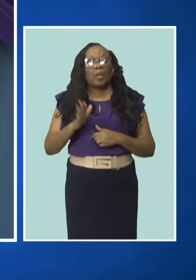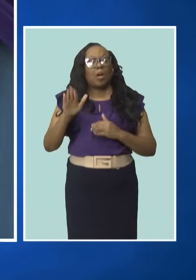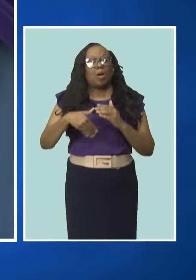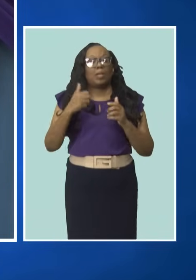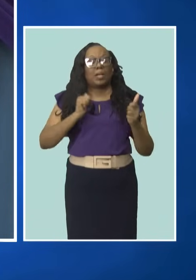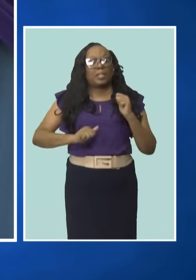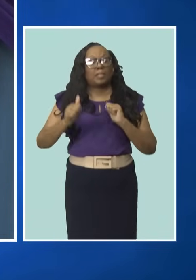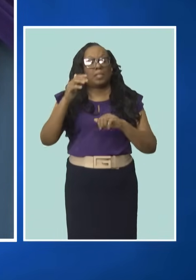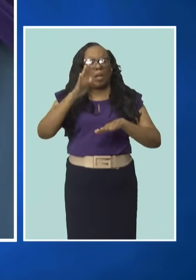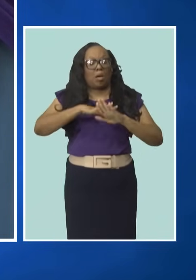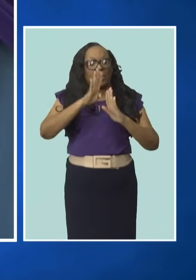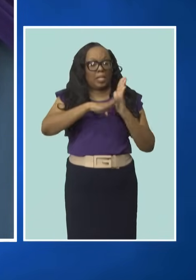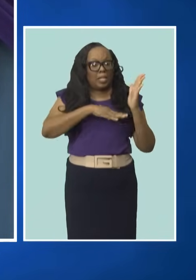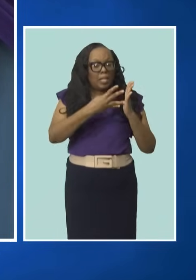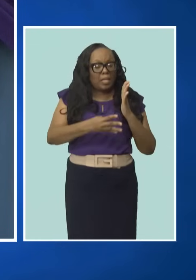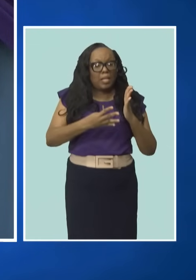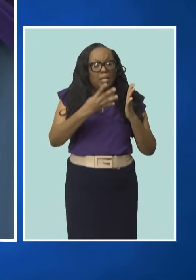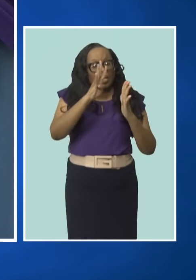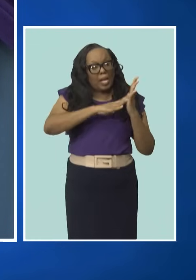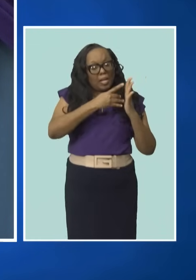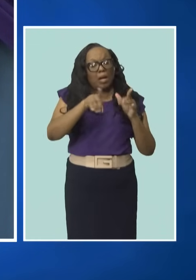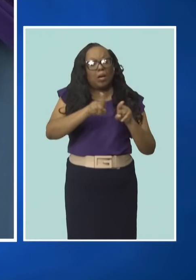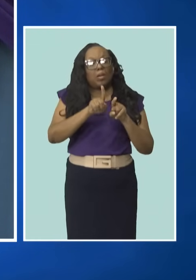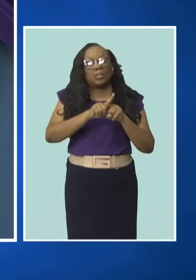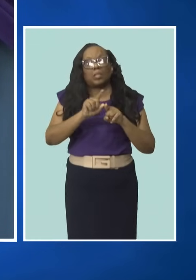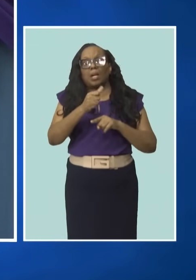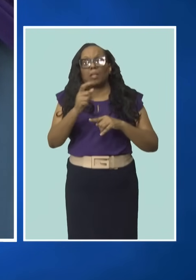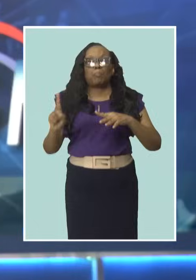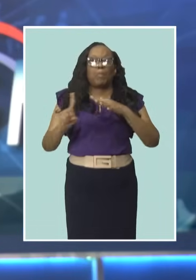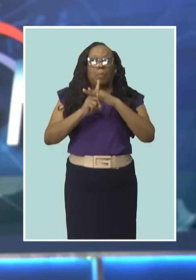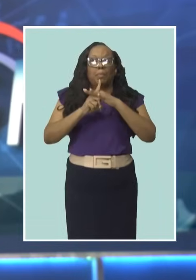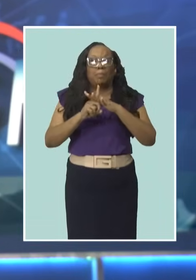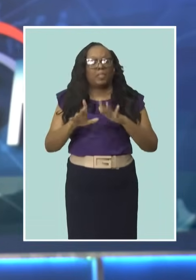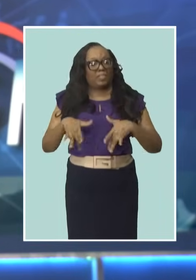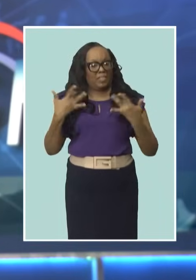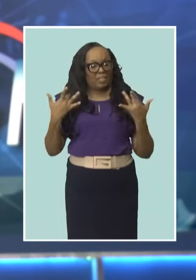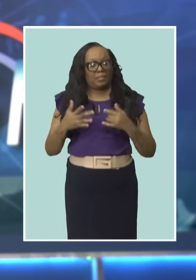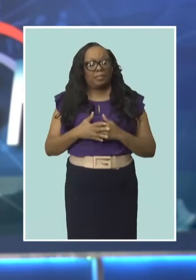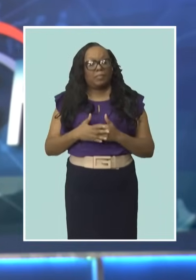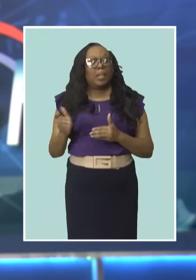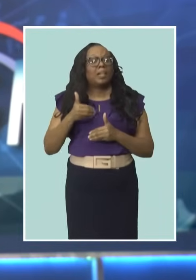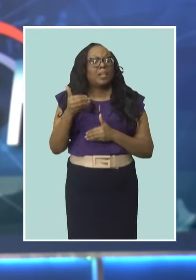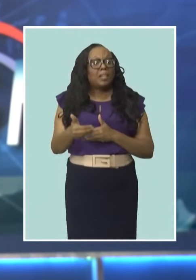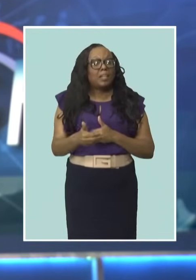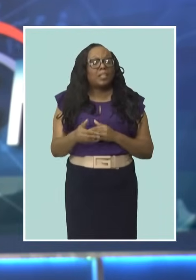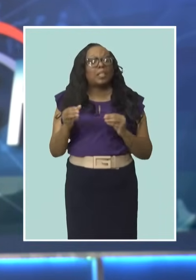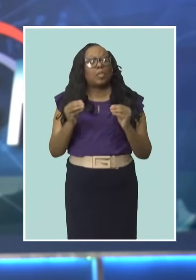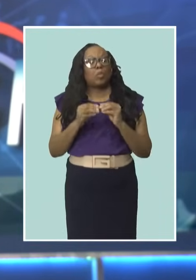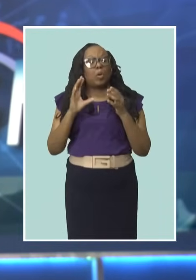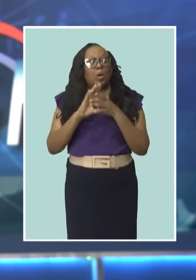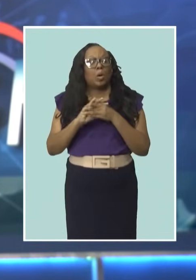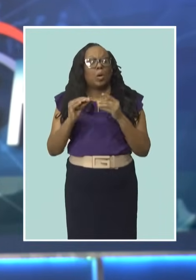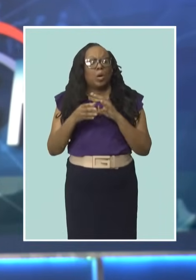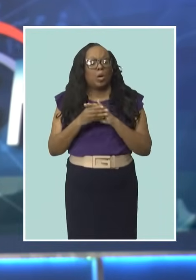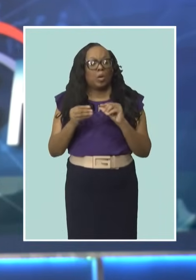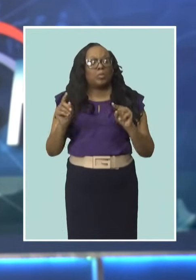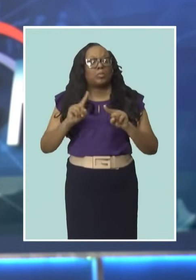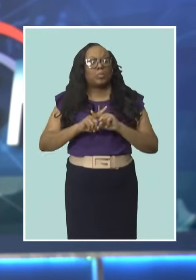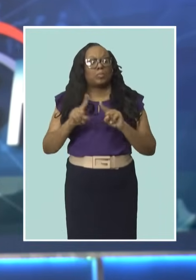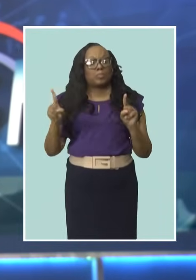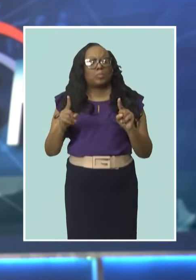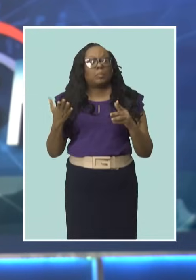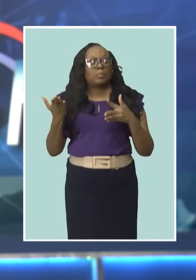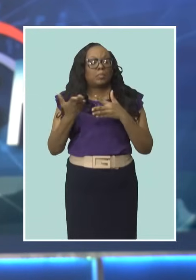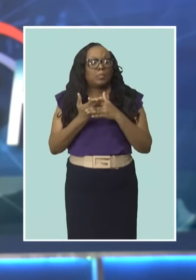calendar and those pop-up events that are not on the calendar. Coming up on Newsnight, students of Arthur Smith Primary